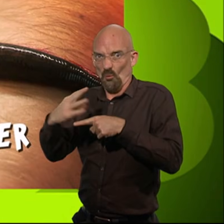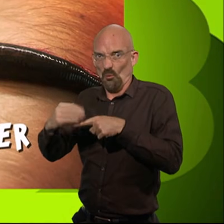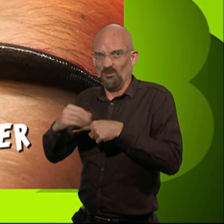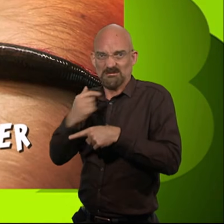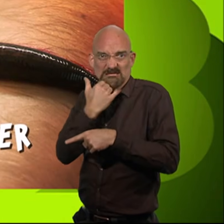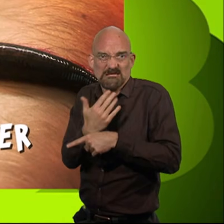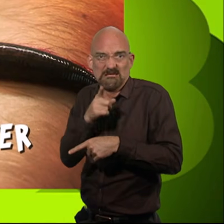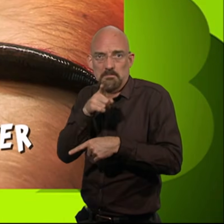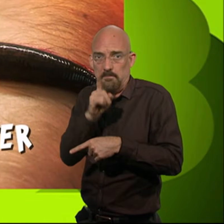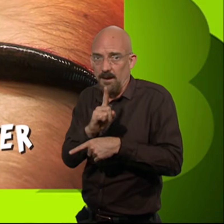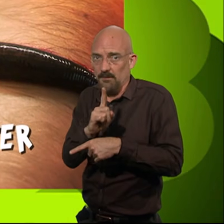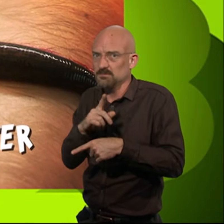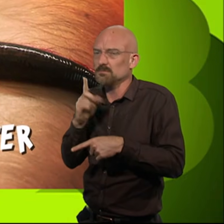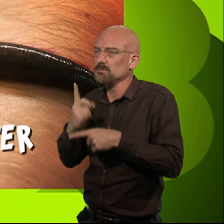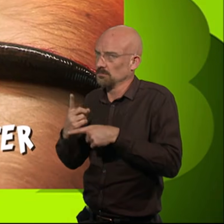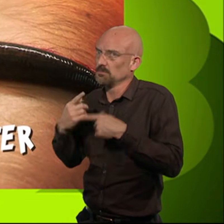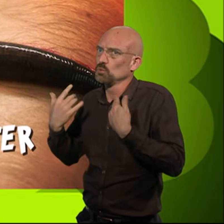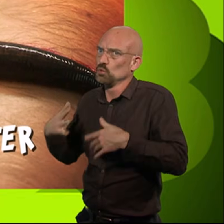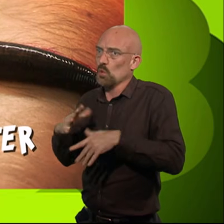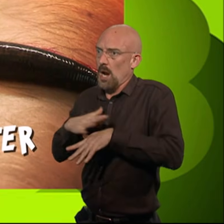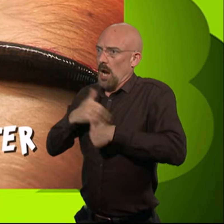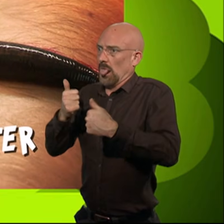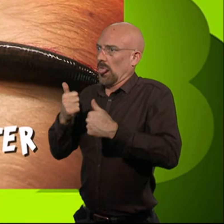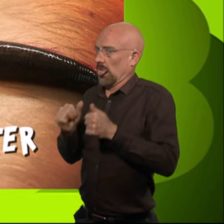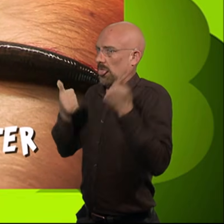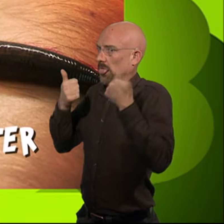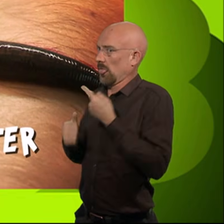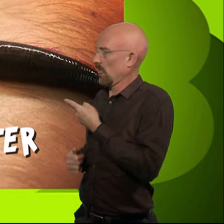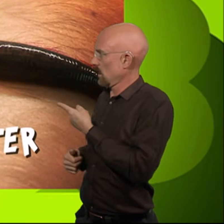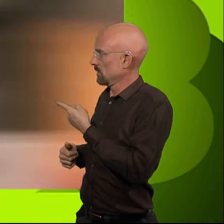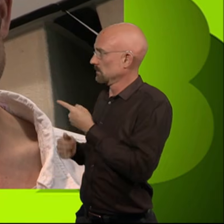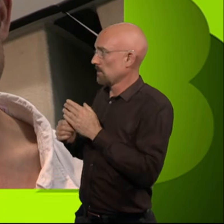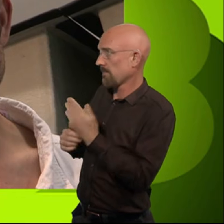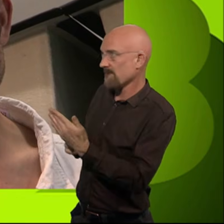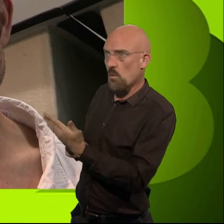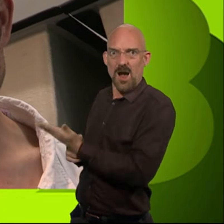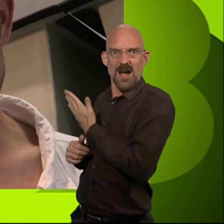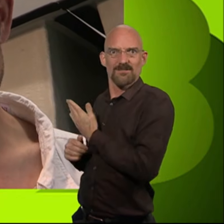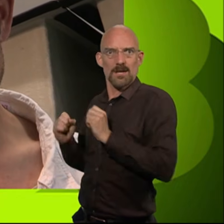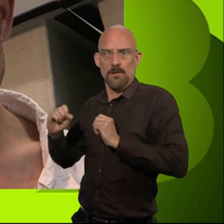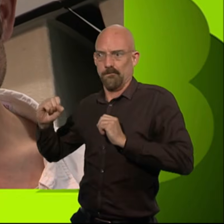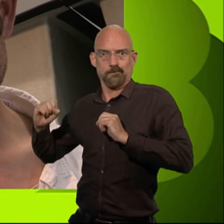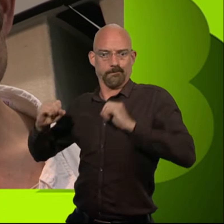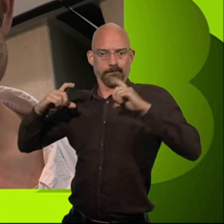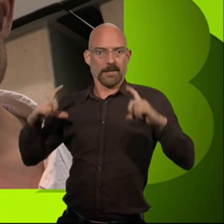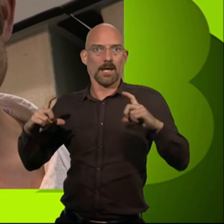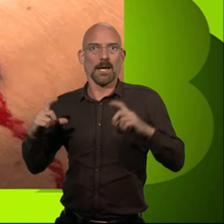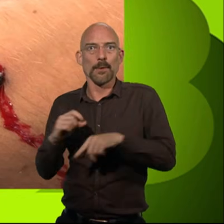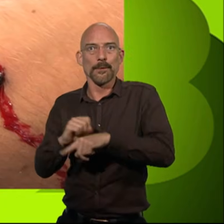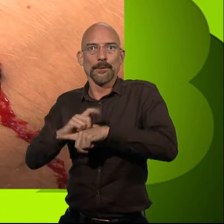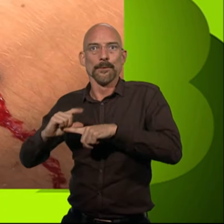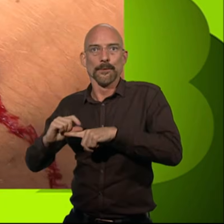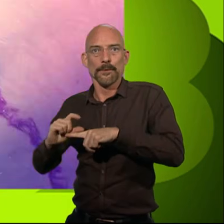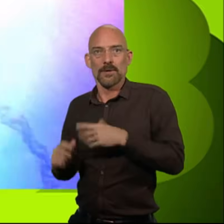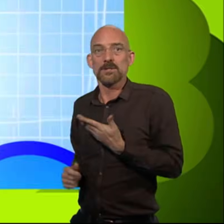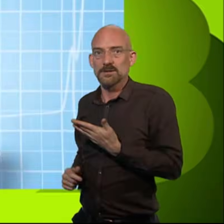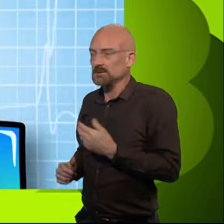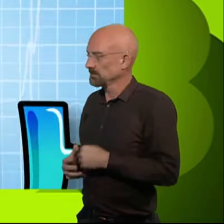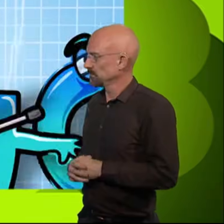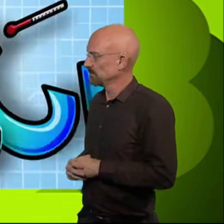And you can see how much it's grown. It really is 5 times bigger. I got quite attached to that, literally.